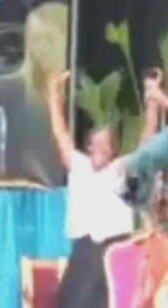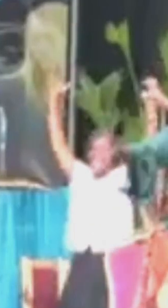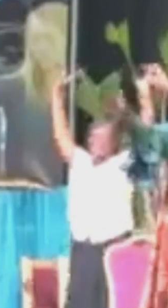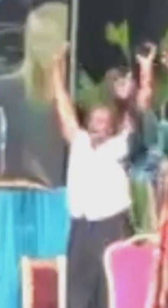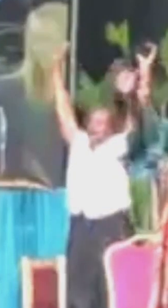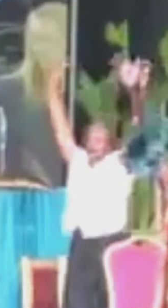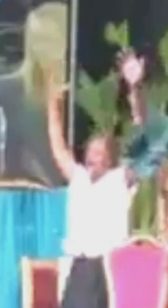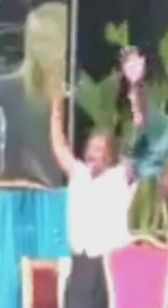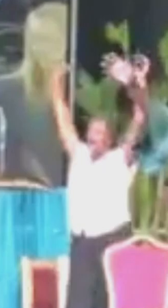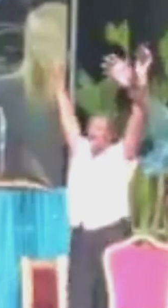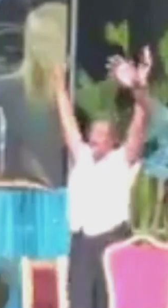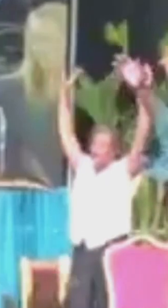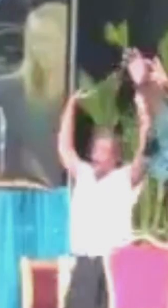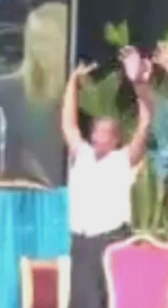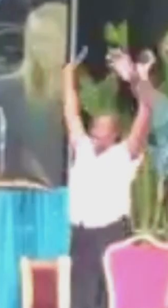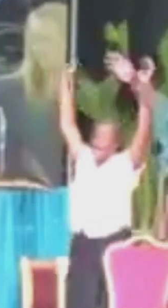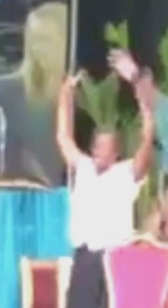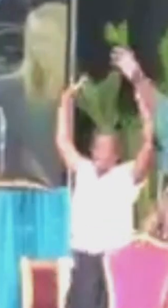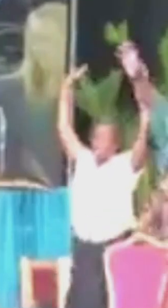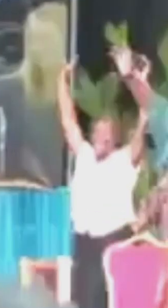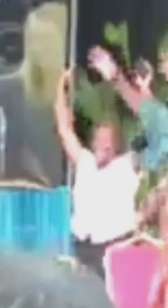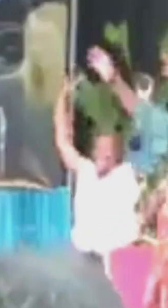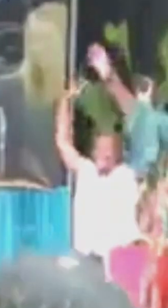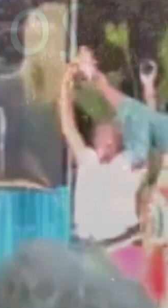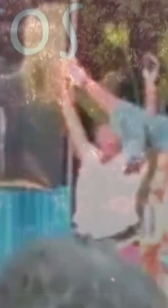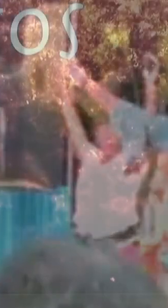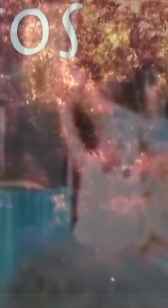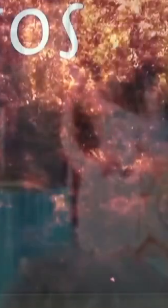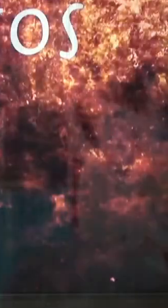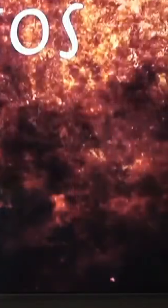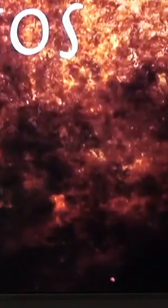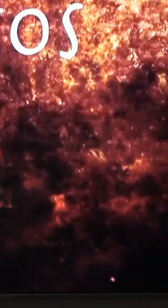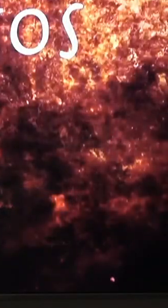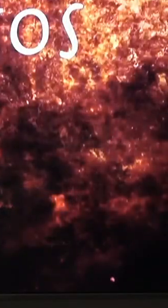Kaylan Jordan for Catholic News, Altos.